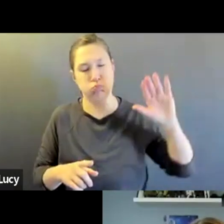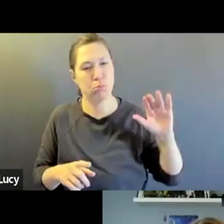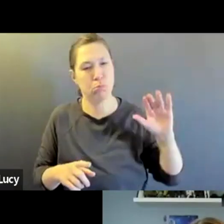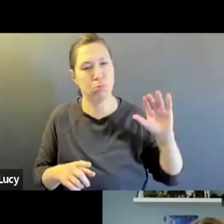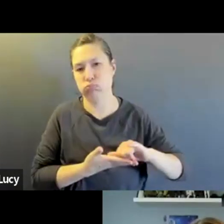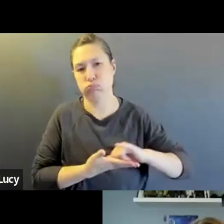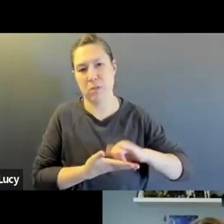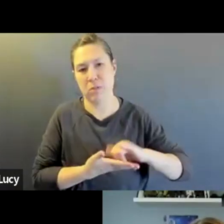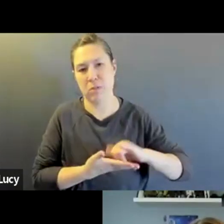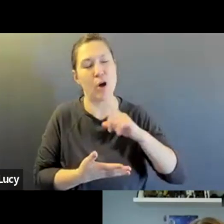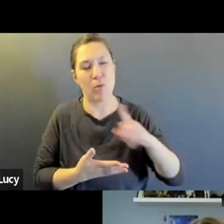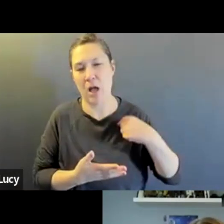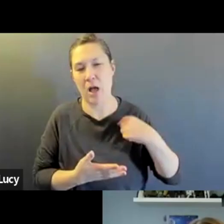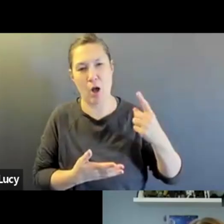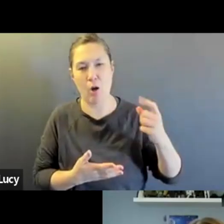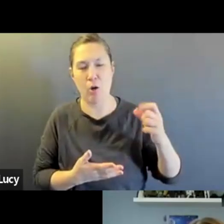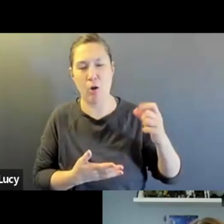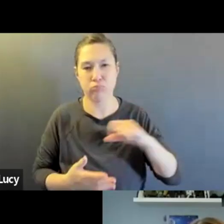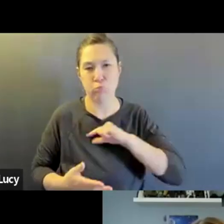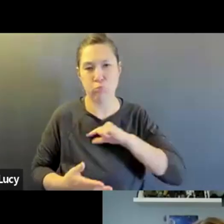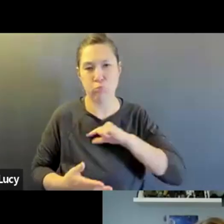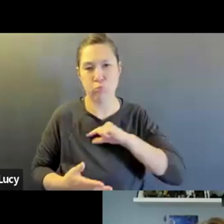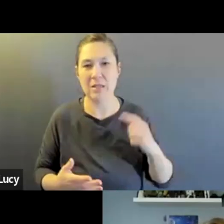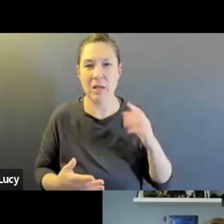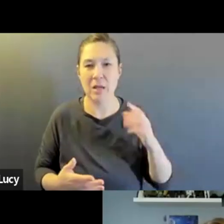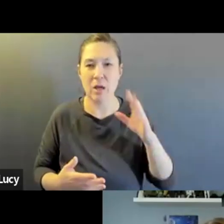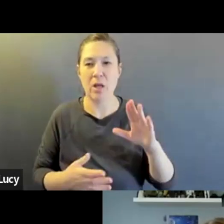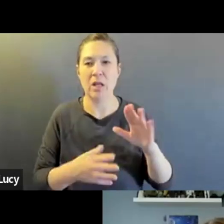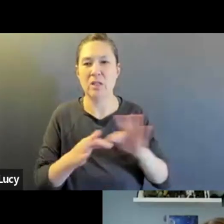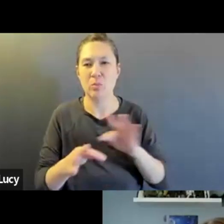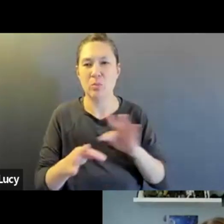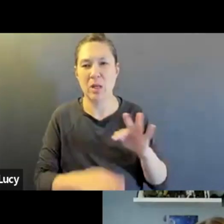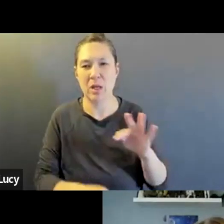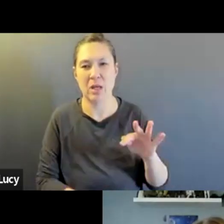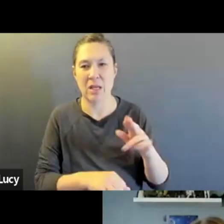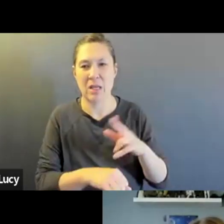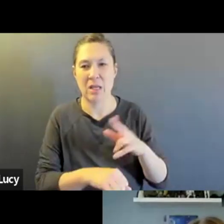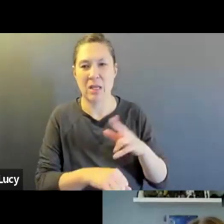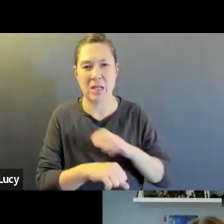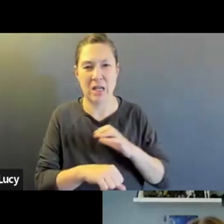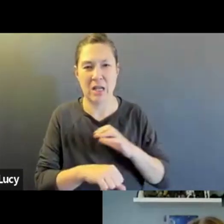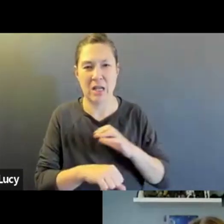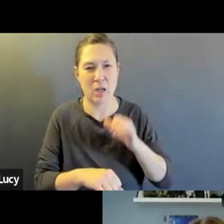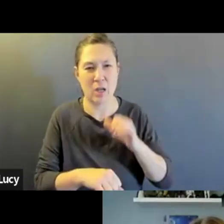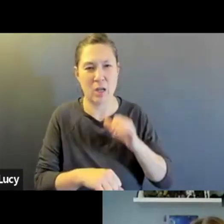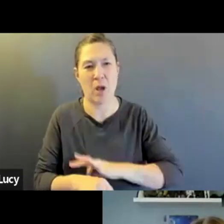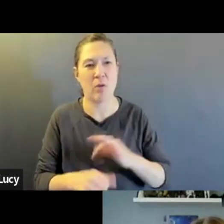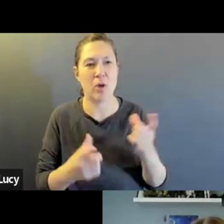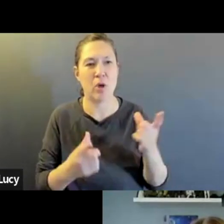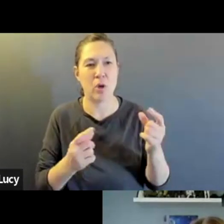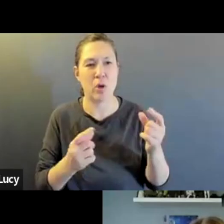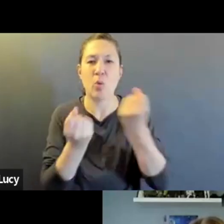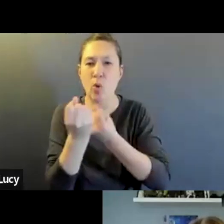And a little bit more about the National Council of Nonprofits, like what we do and how we do it. So essentially, we champion, connect, and inform the